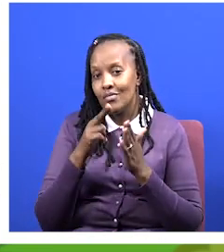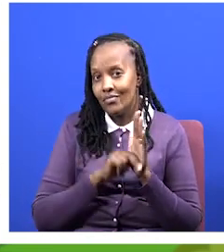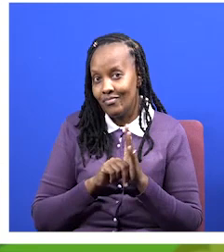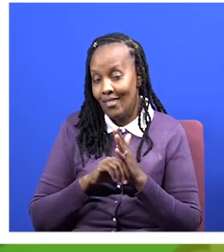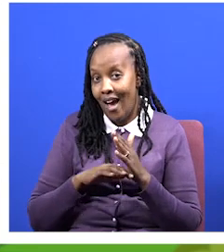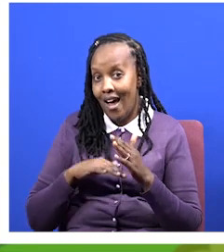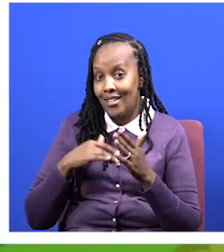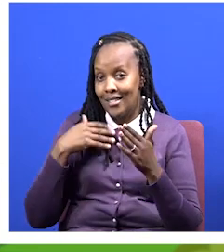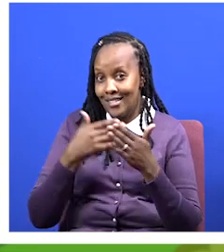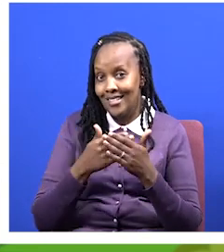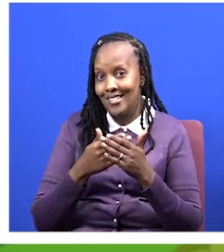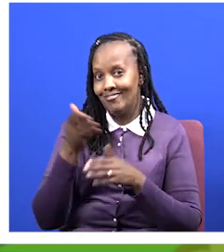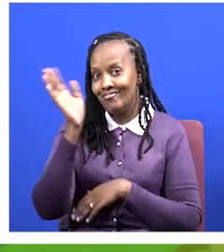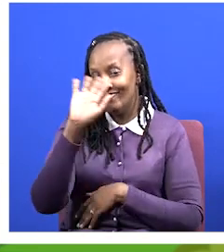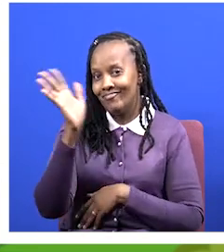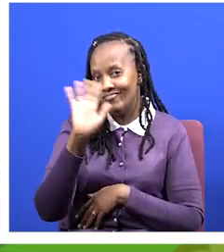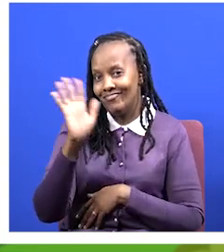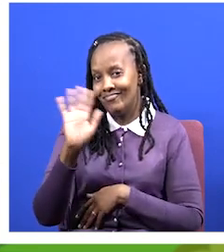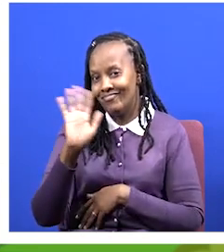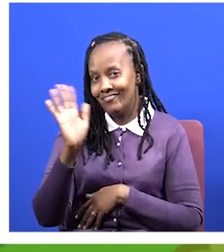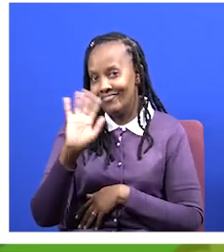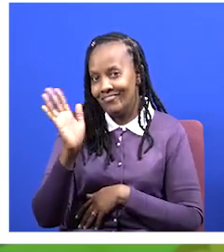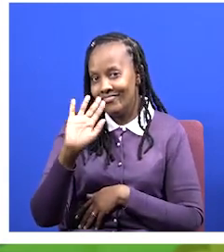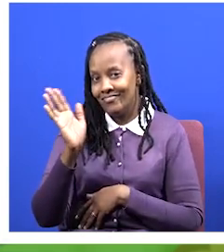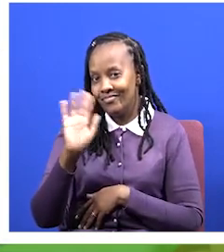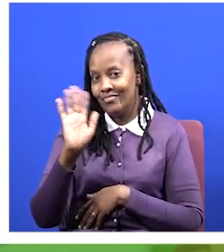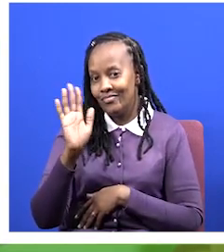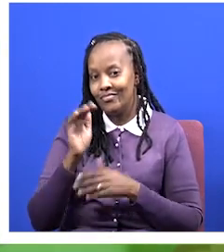righteousness. Until next week, bye-bye.